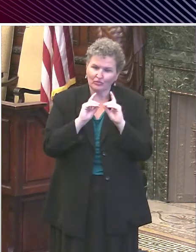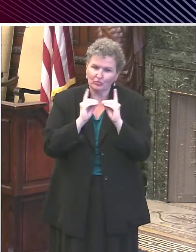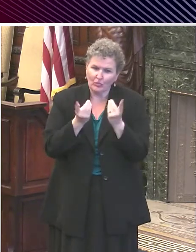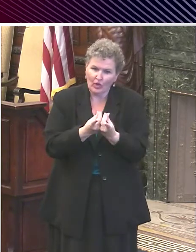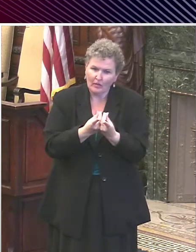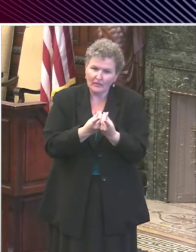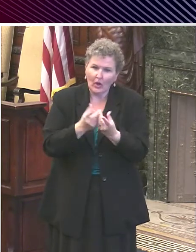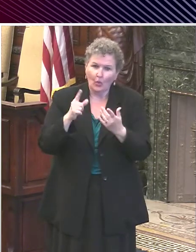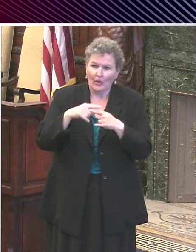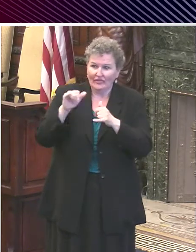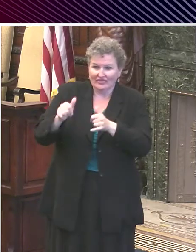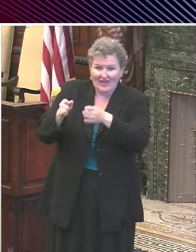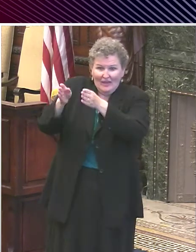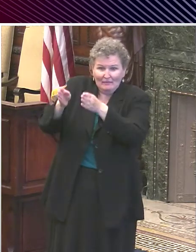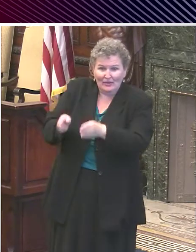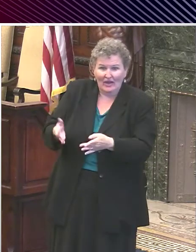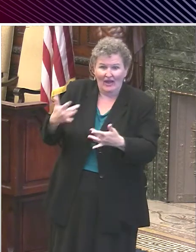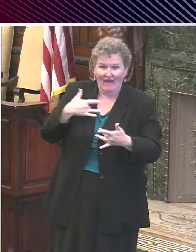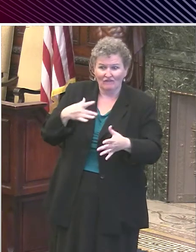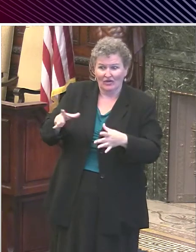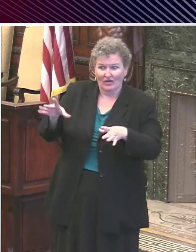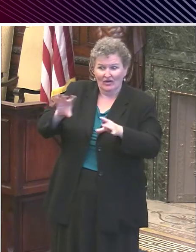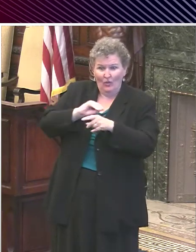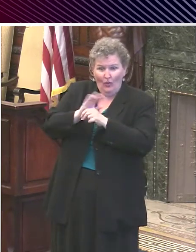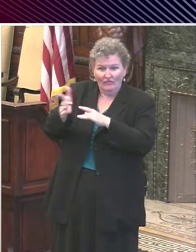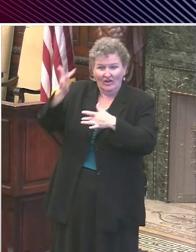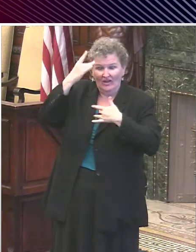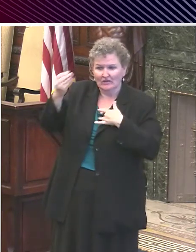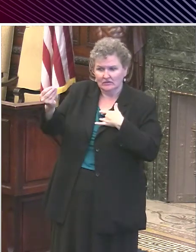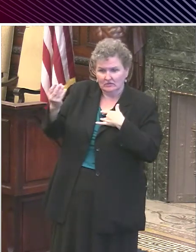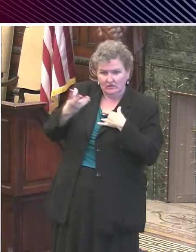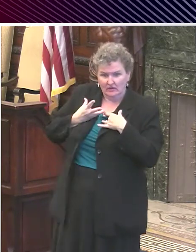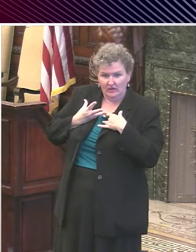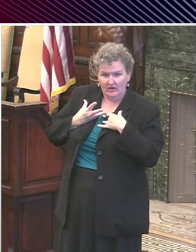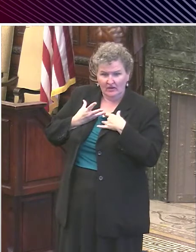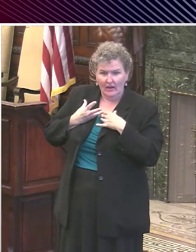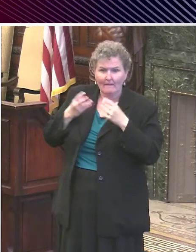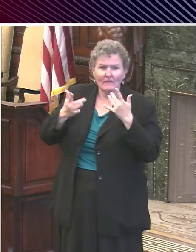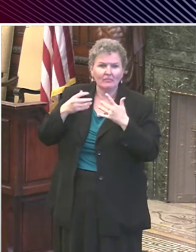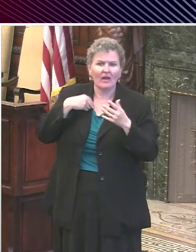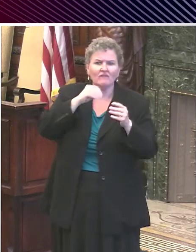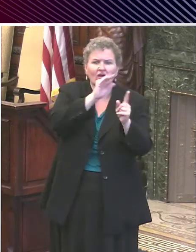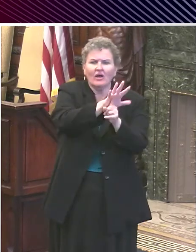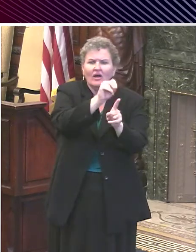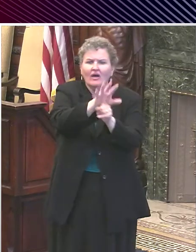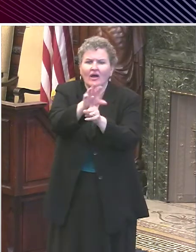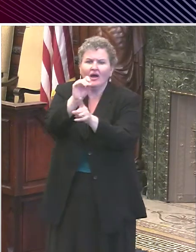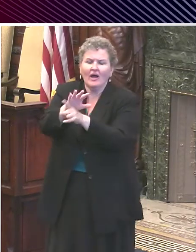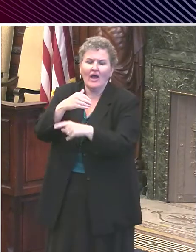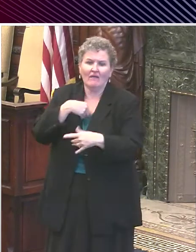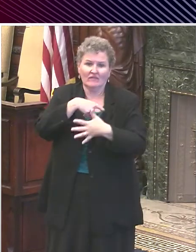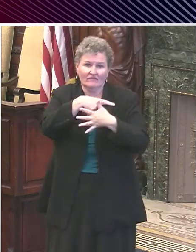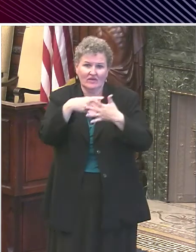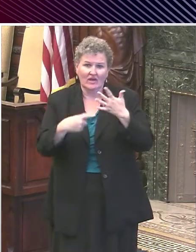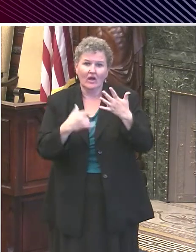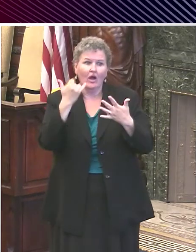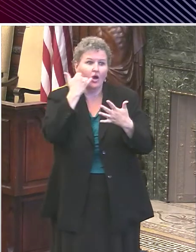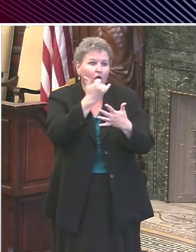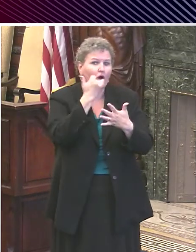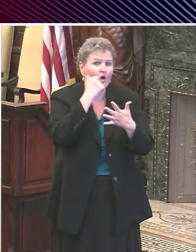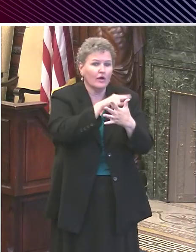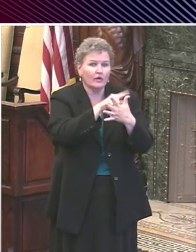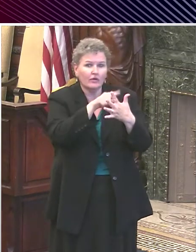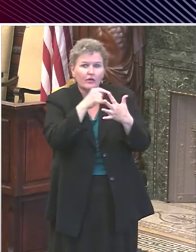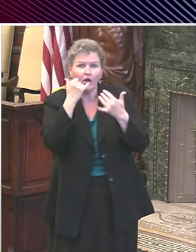tells us about their contacts, and let's say there's 5 people that they think we may have exposed, when we go to those contacts, we simply tell those contacts, you may